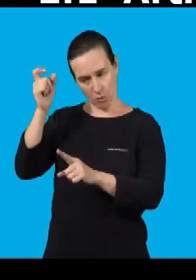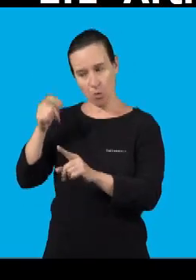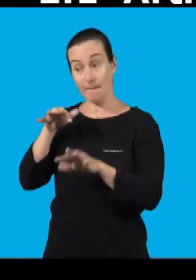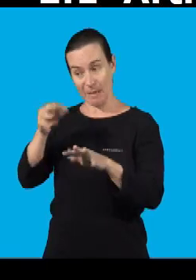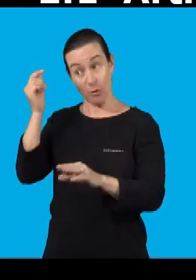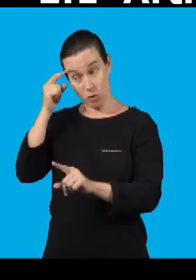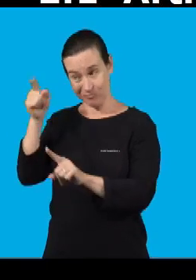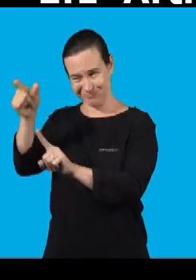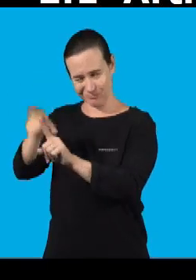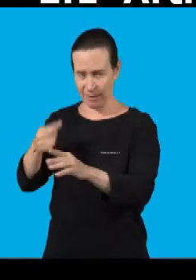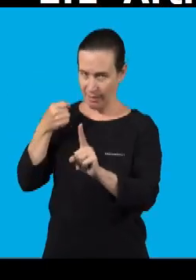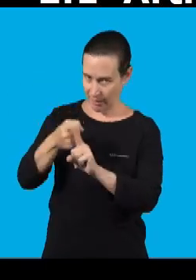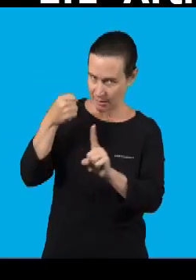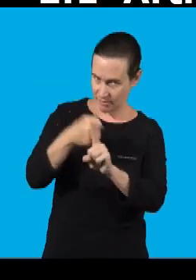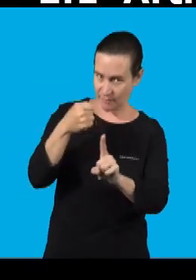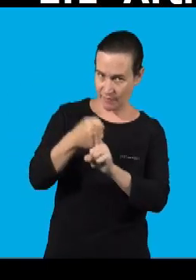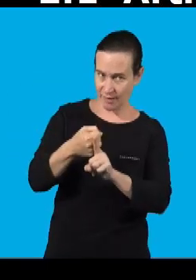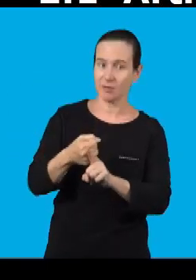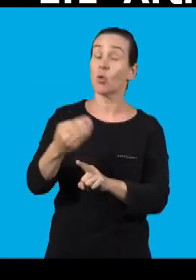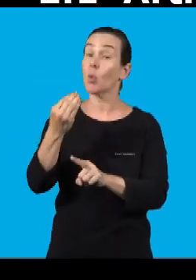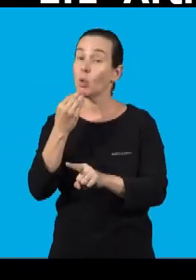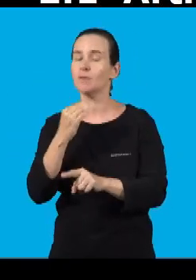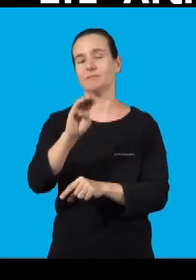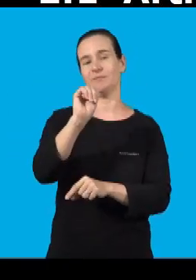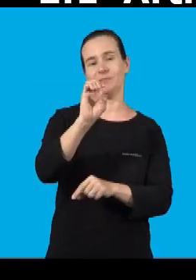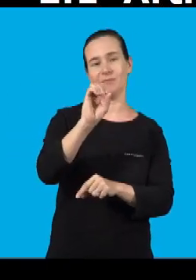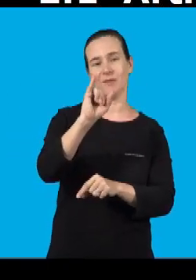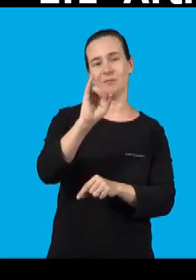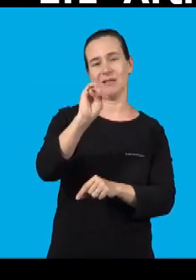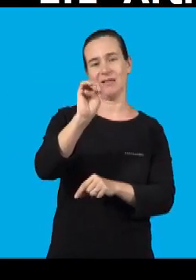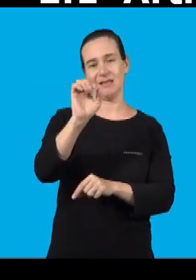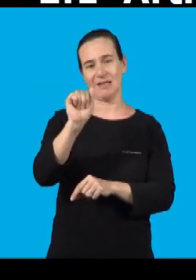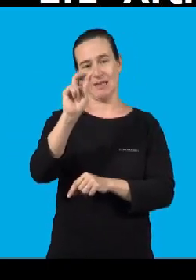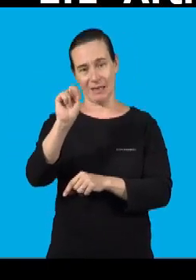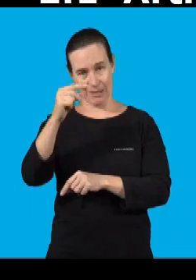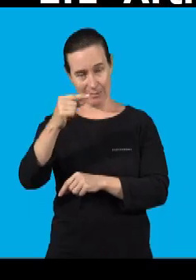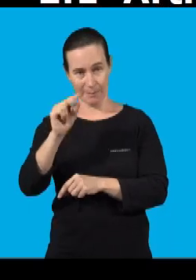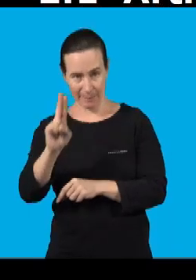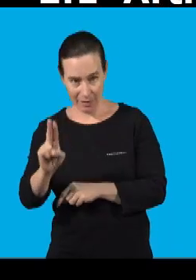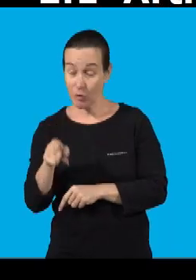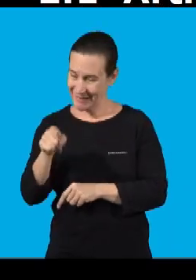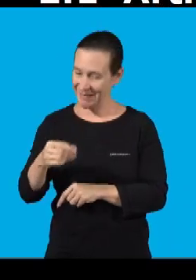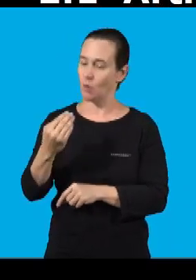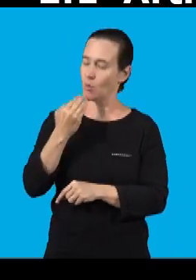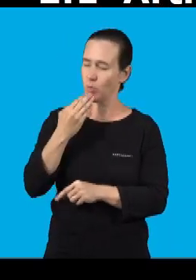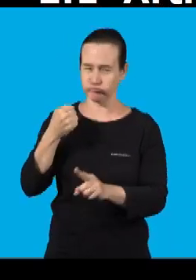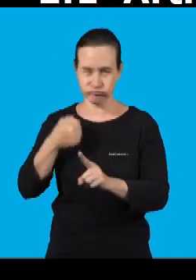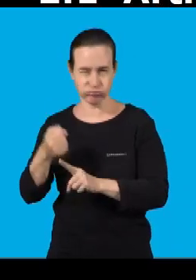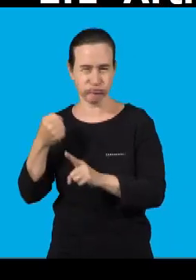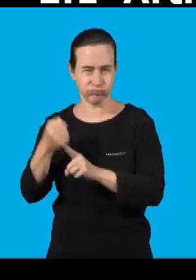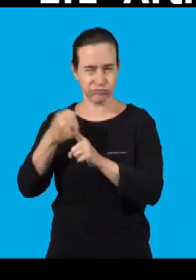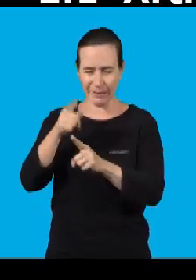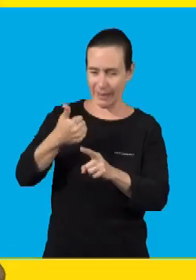right, which is 3, Msimangu, all right? He is the one that's fighting and wanting to change the way black